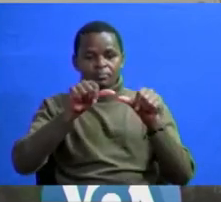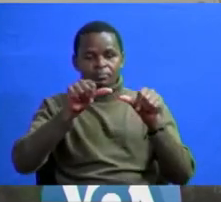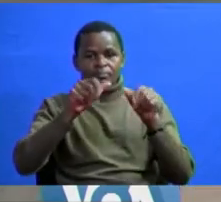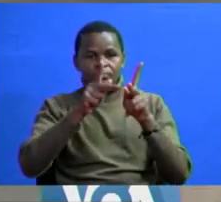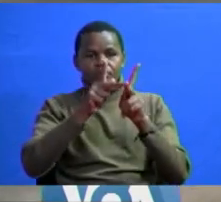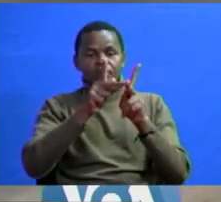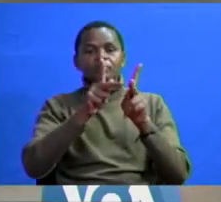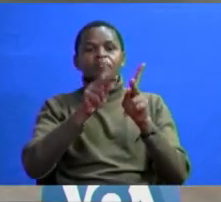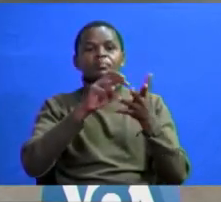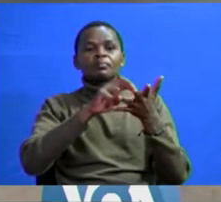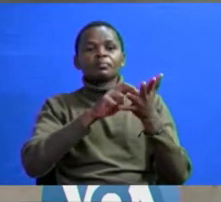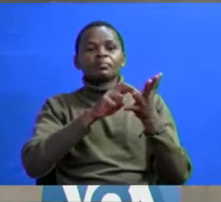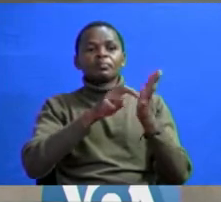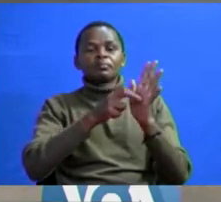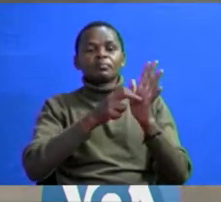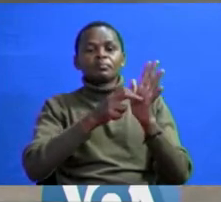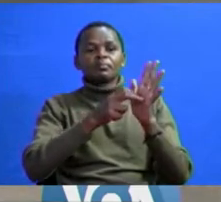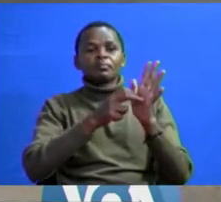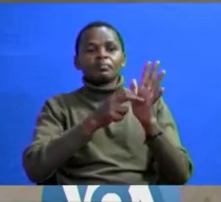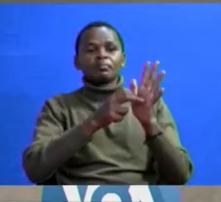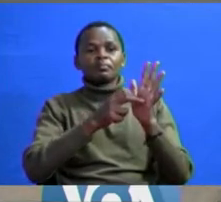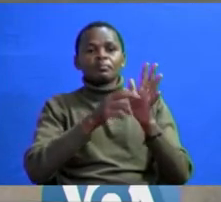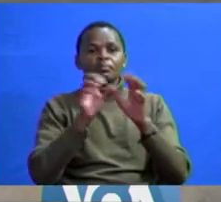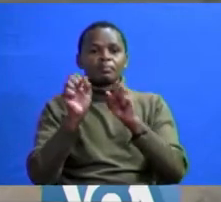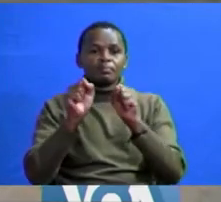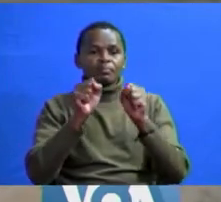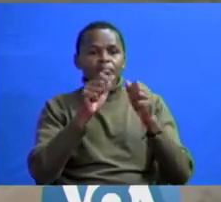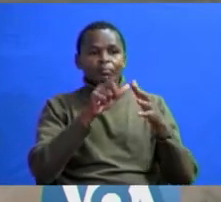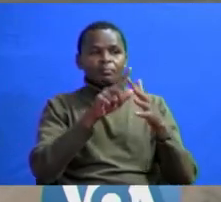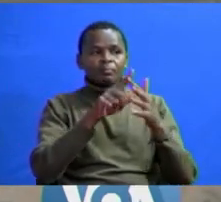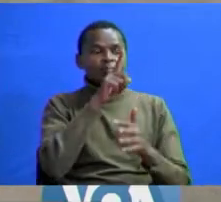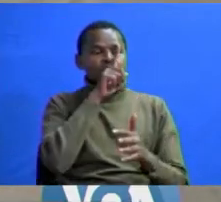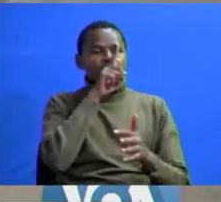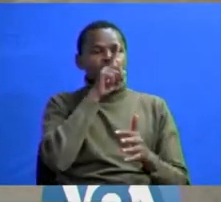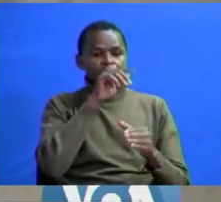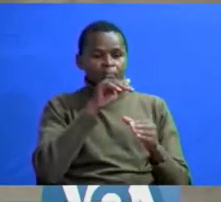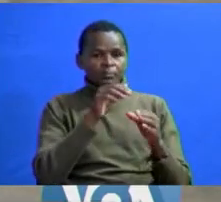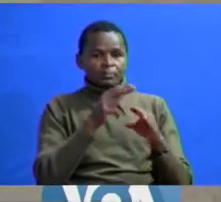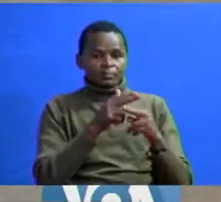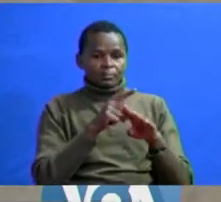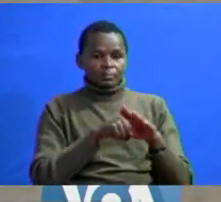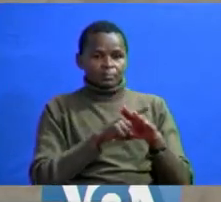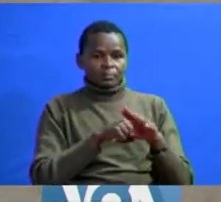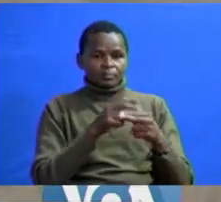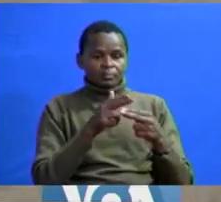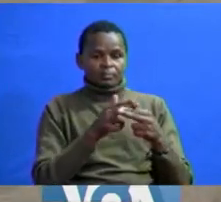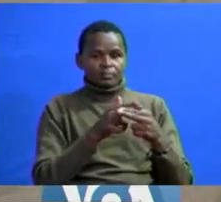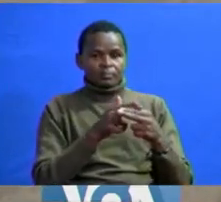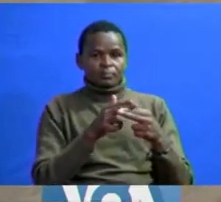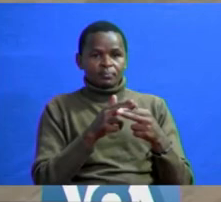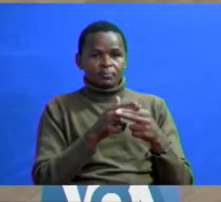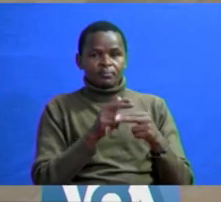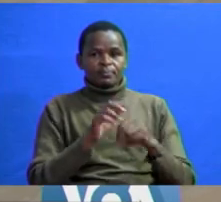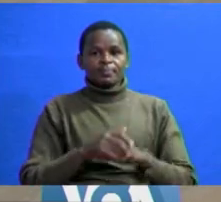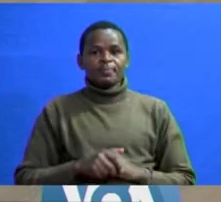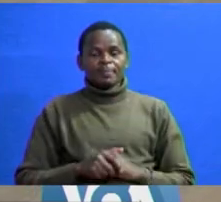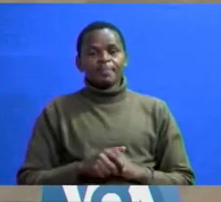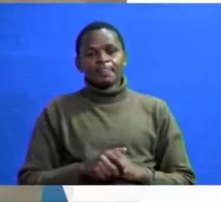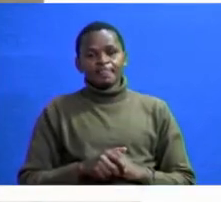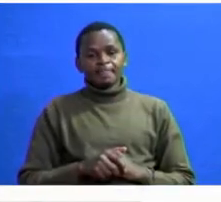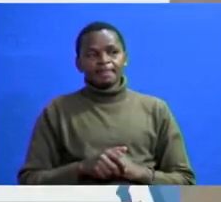drills, meaning the Korean Peninsula likely will not be quiet anytime soon. Bill Gallo, VOA News, Pochon, South